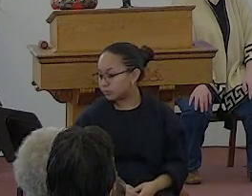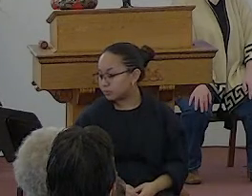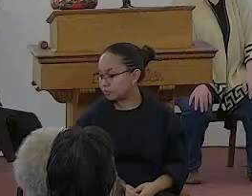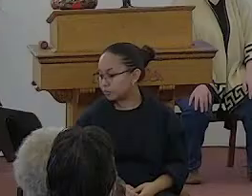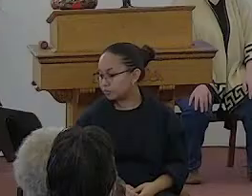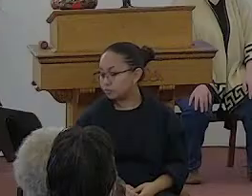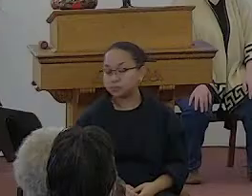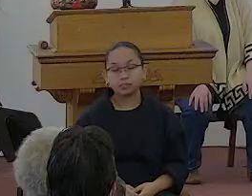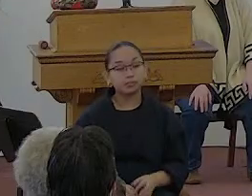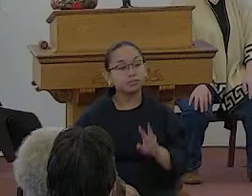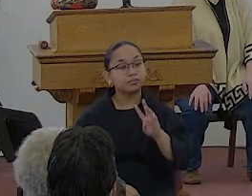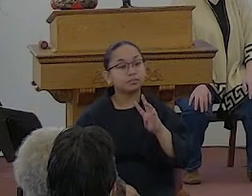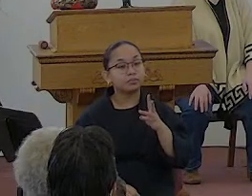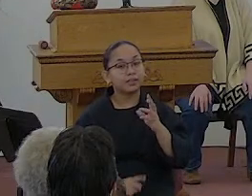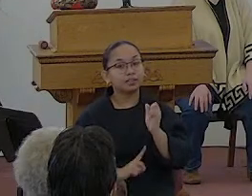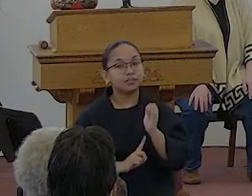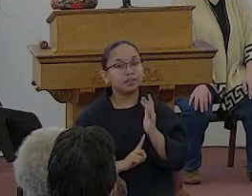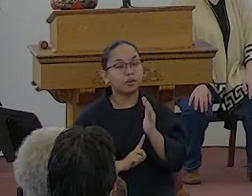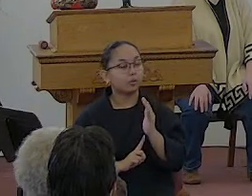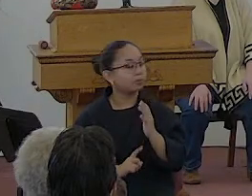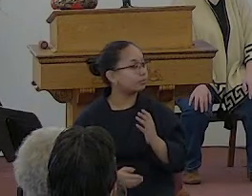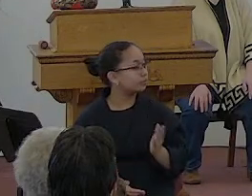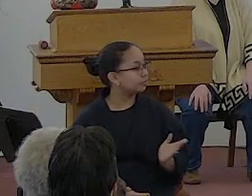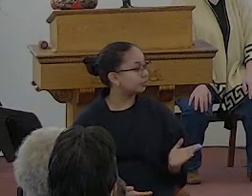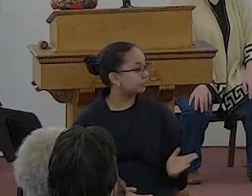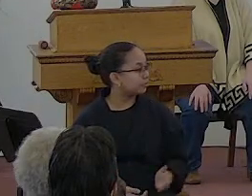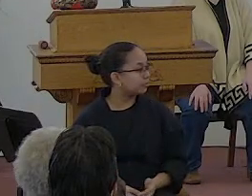I light the 6th candle.